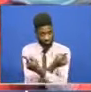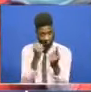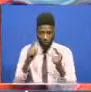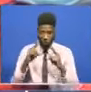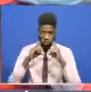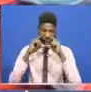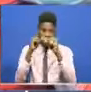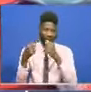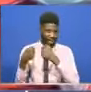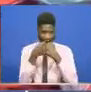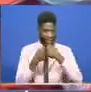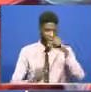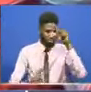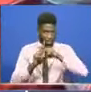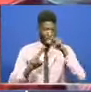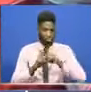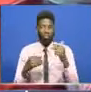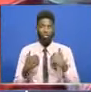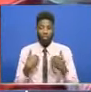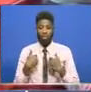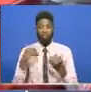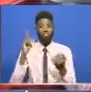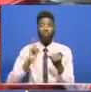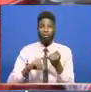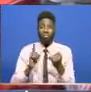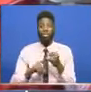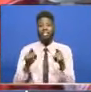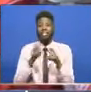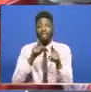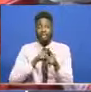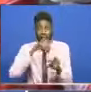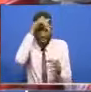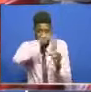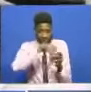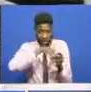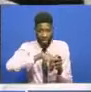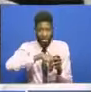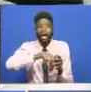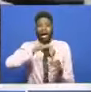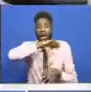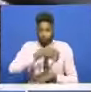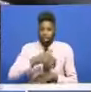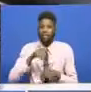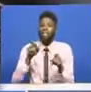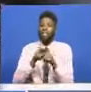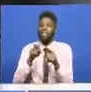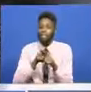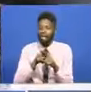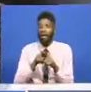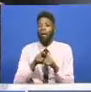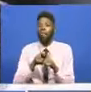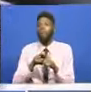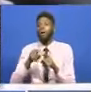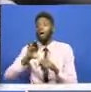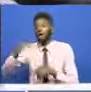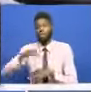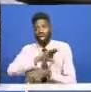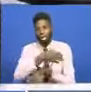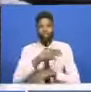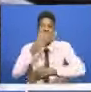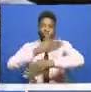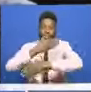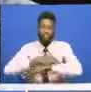emerging challenges, among them inter- and intra-county boundary conflicts, financial constraints, fear